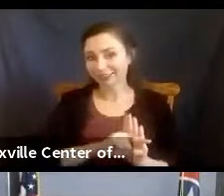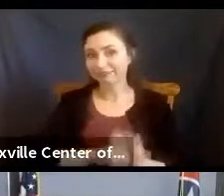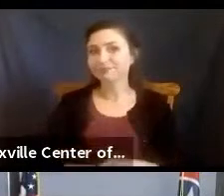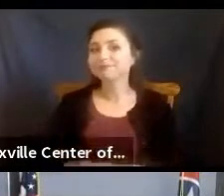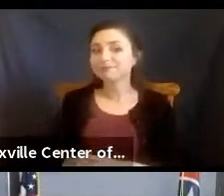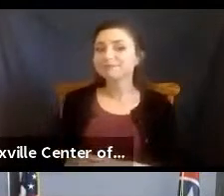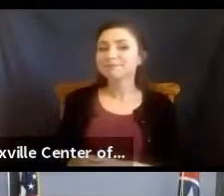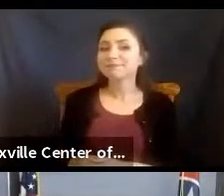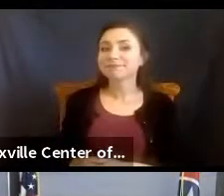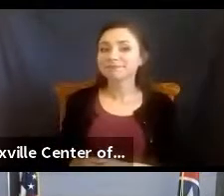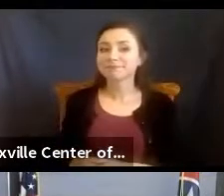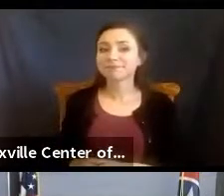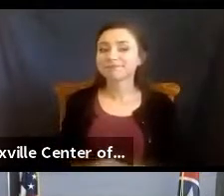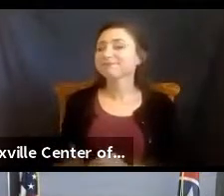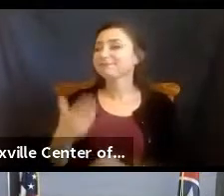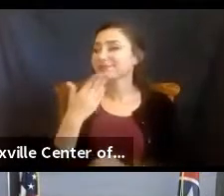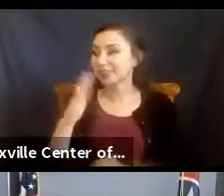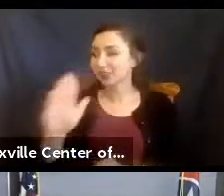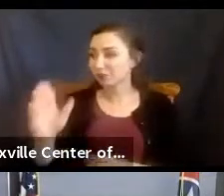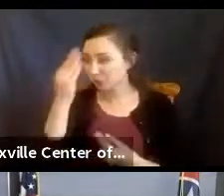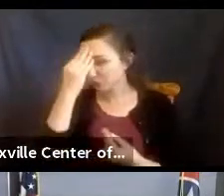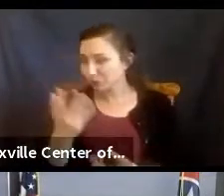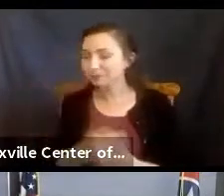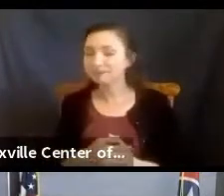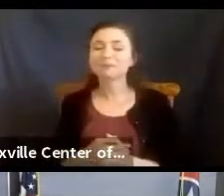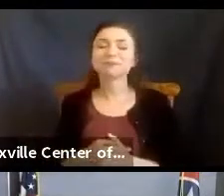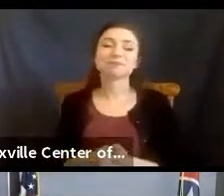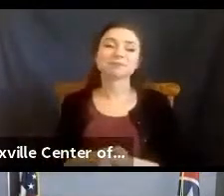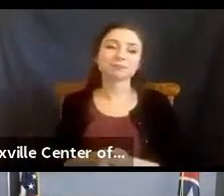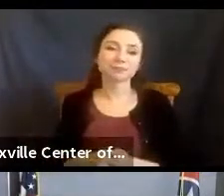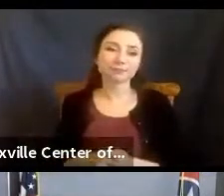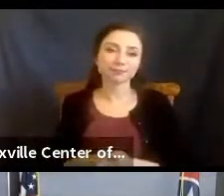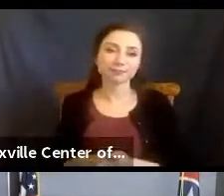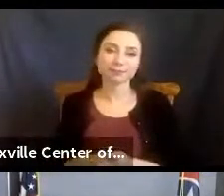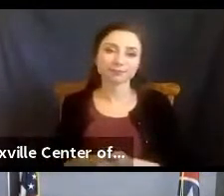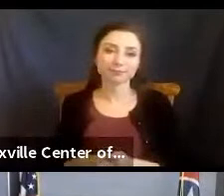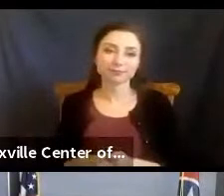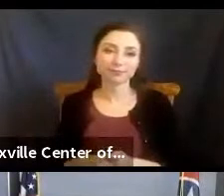Thank you. Thanks for your input. Yes.